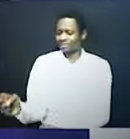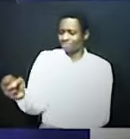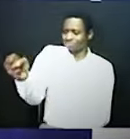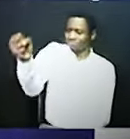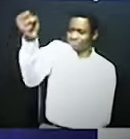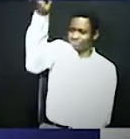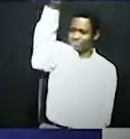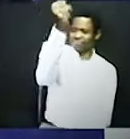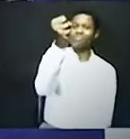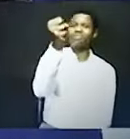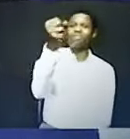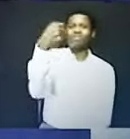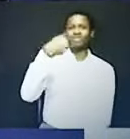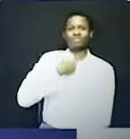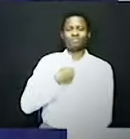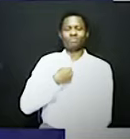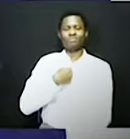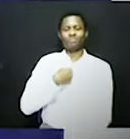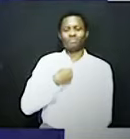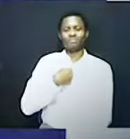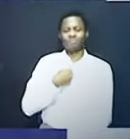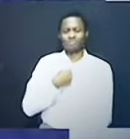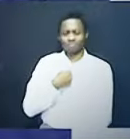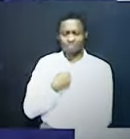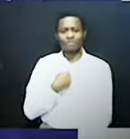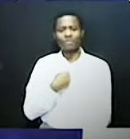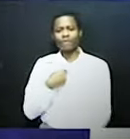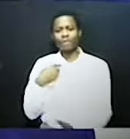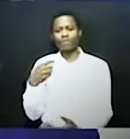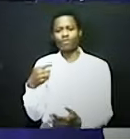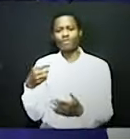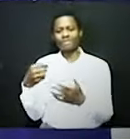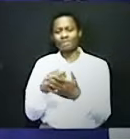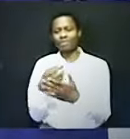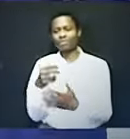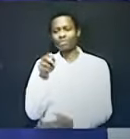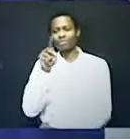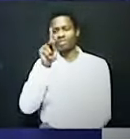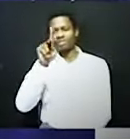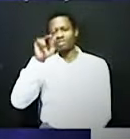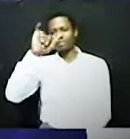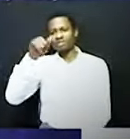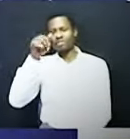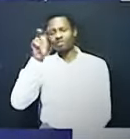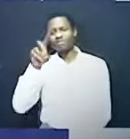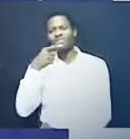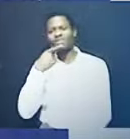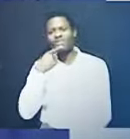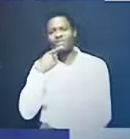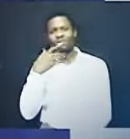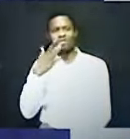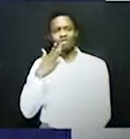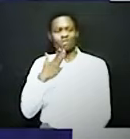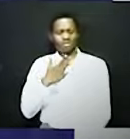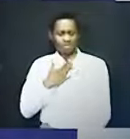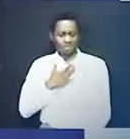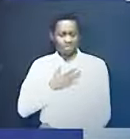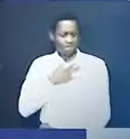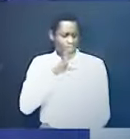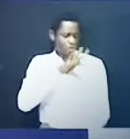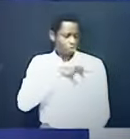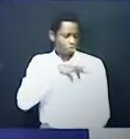The King James says this. My soul followeth